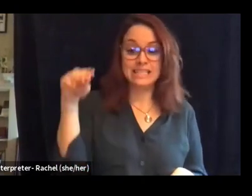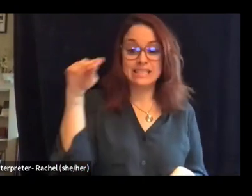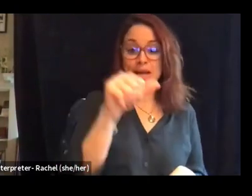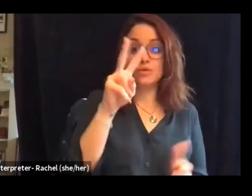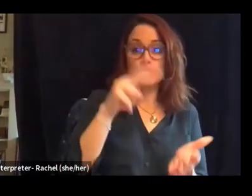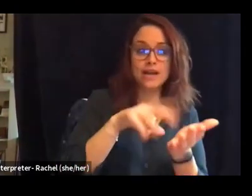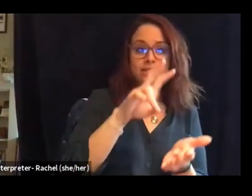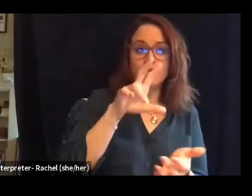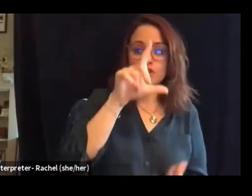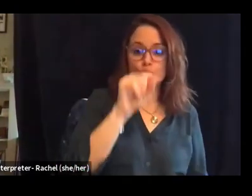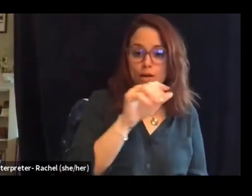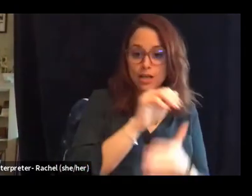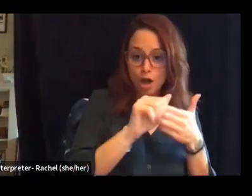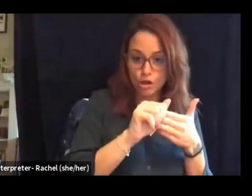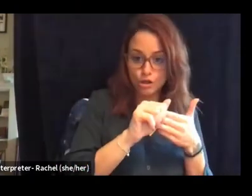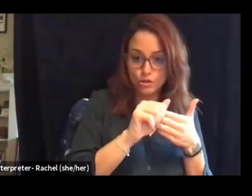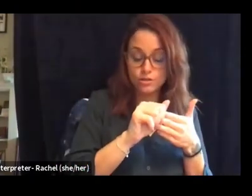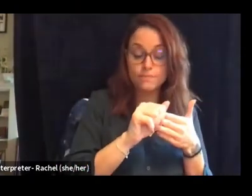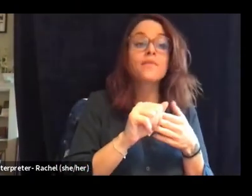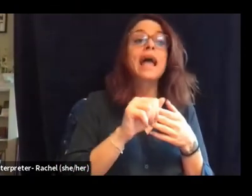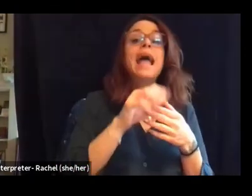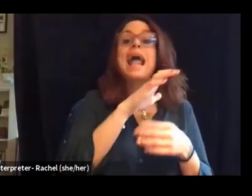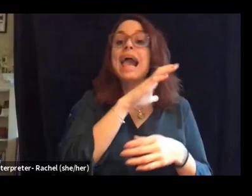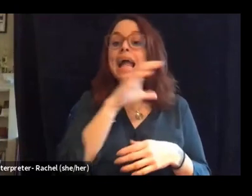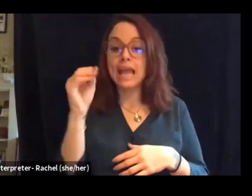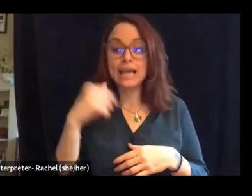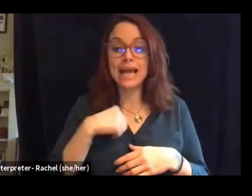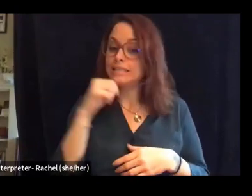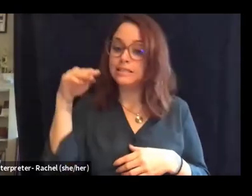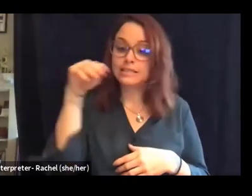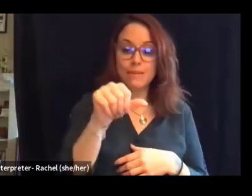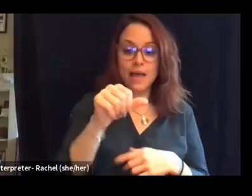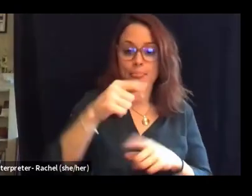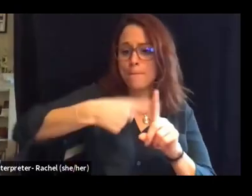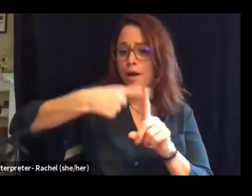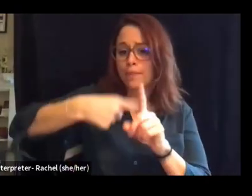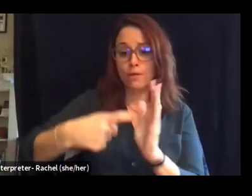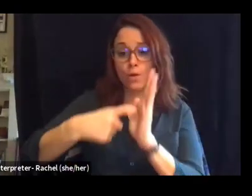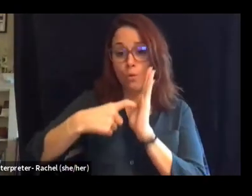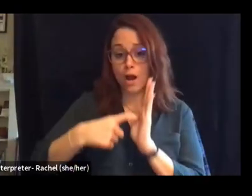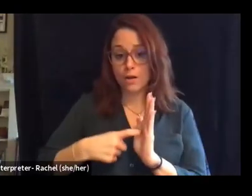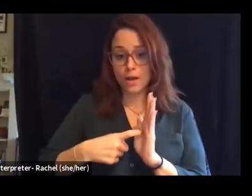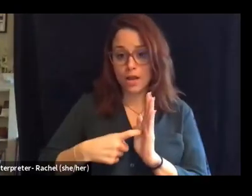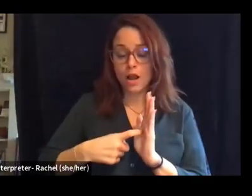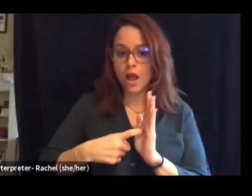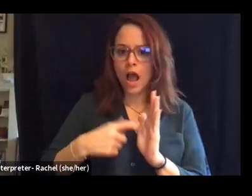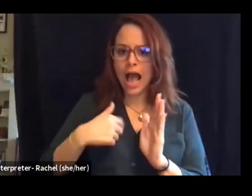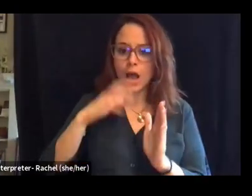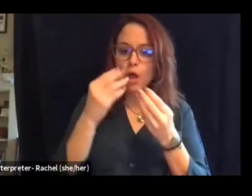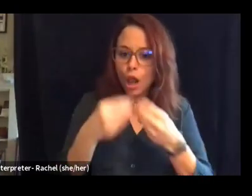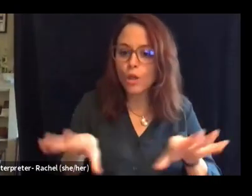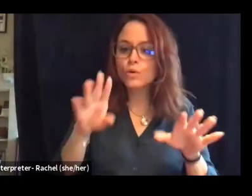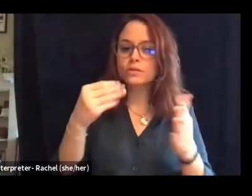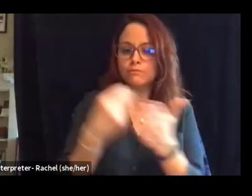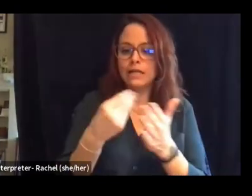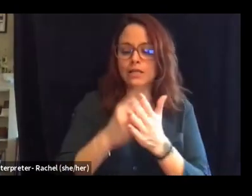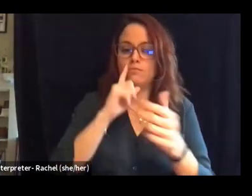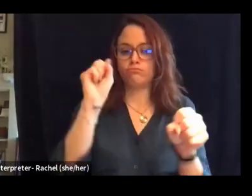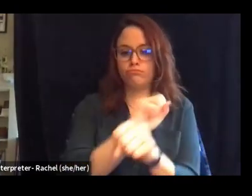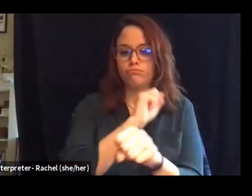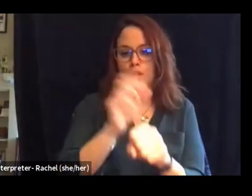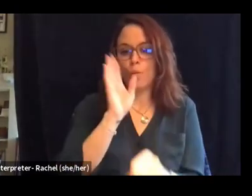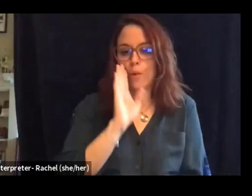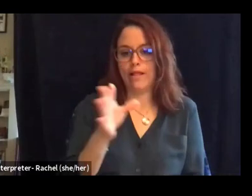$28,700 or so and not spending the monthly requirement, I'm going to be losing money on a monthly